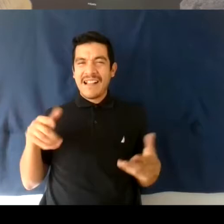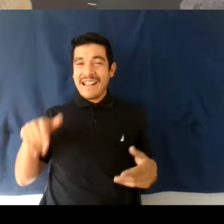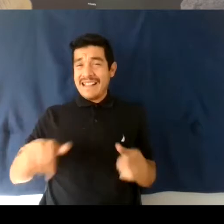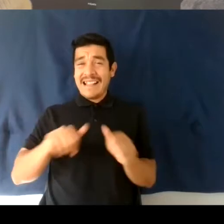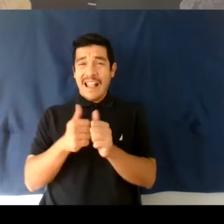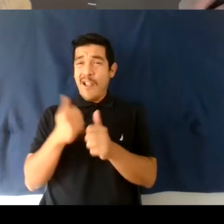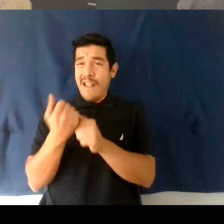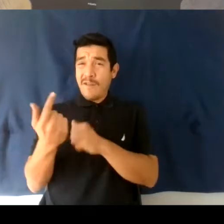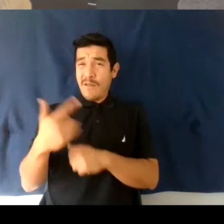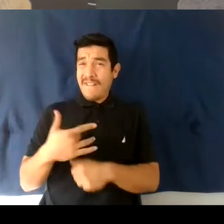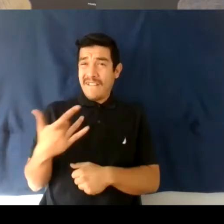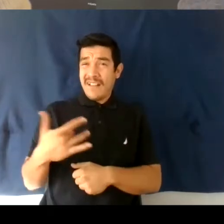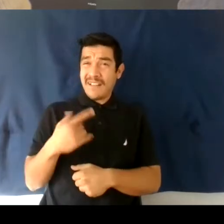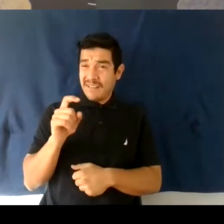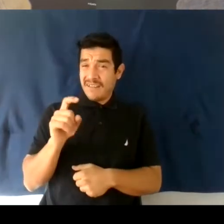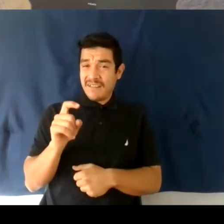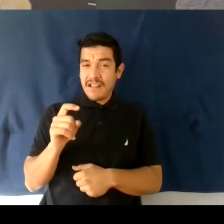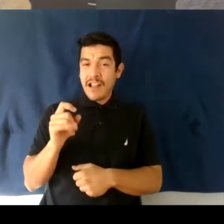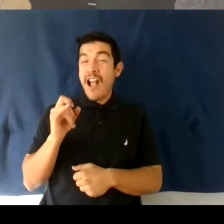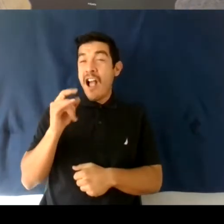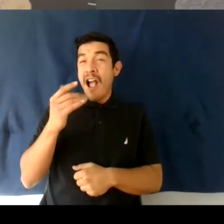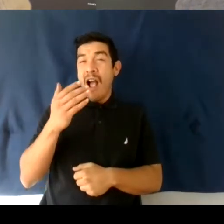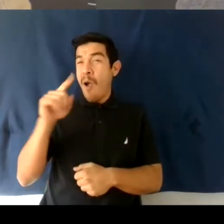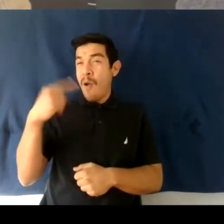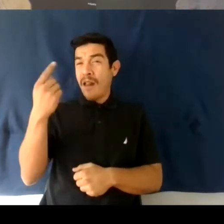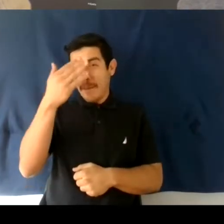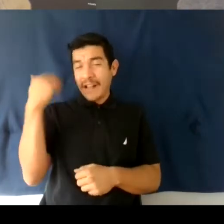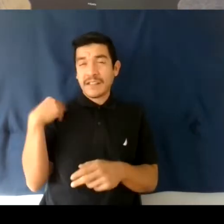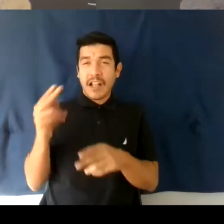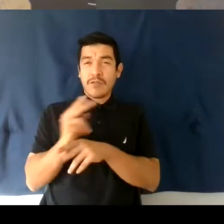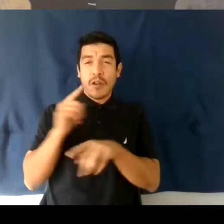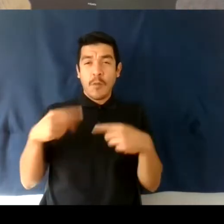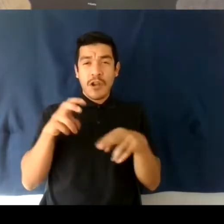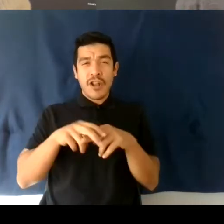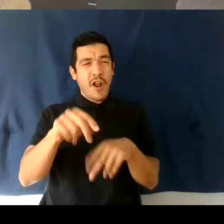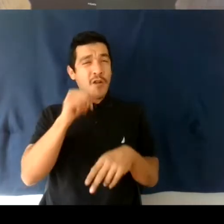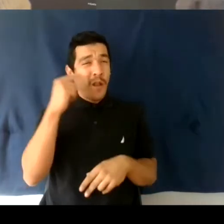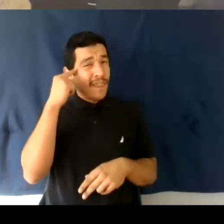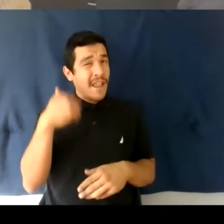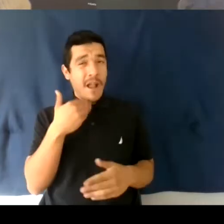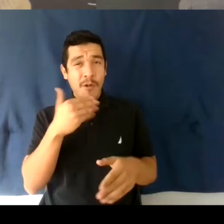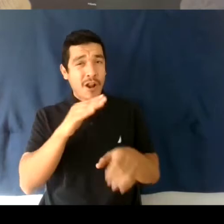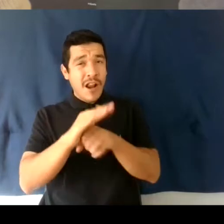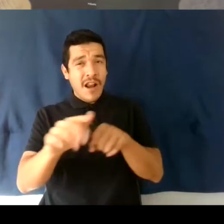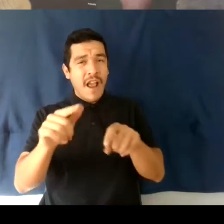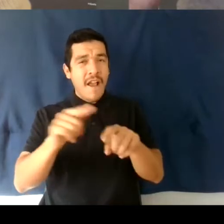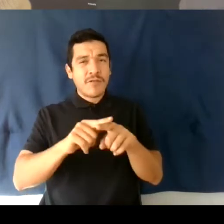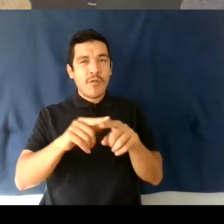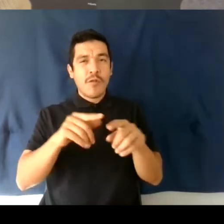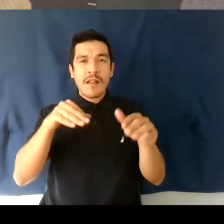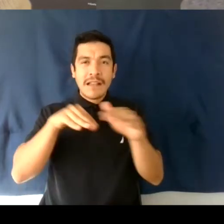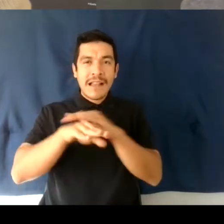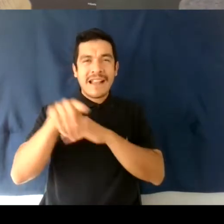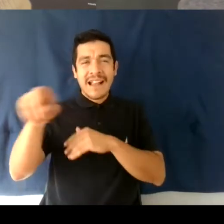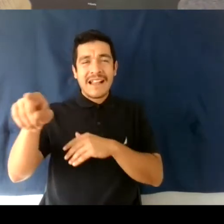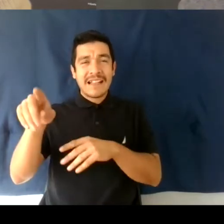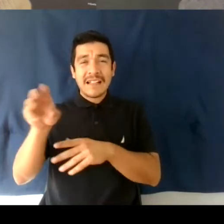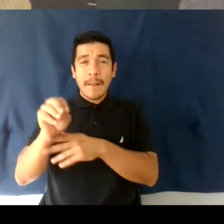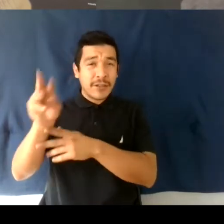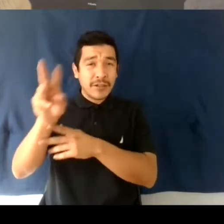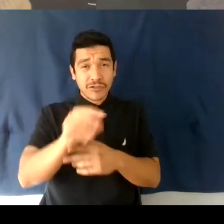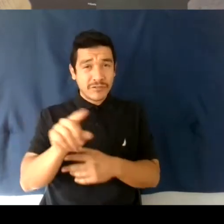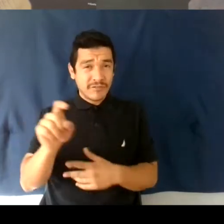everyone feels? So just because I'm a wheelchair user, you don't think I'm good enough to be in this generic shot? And it's